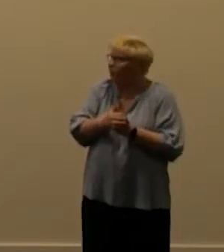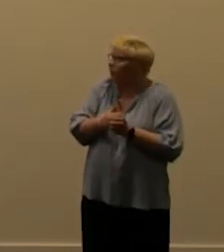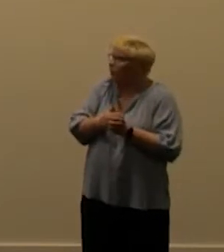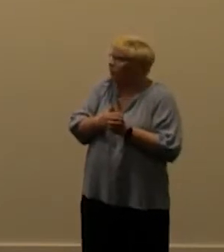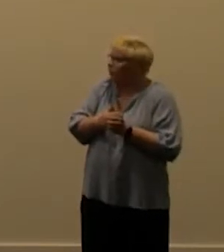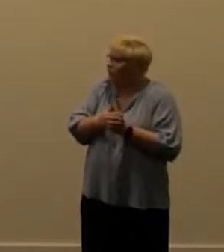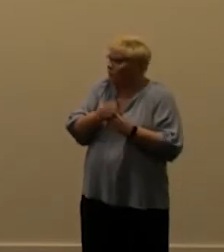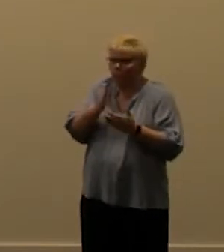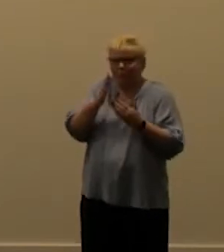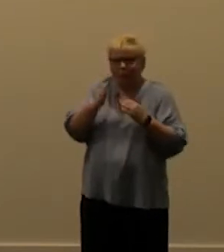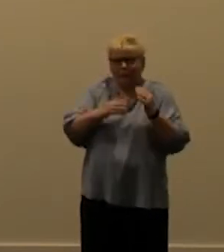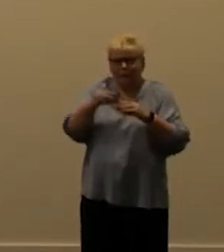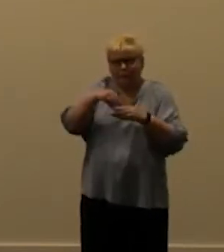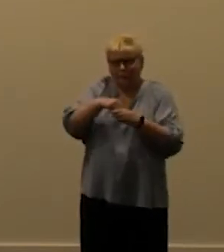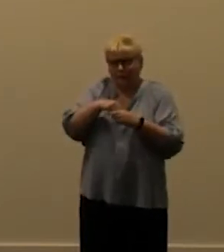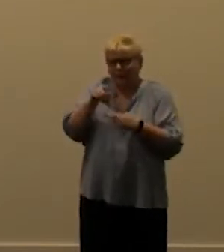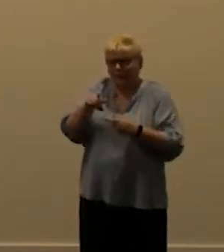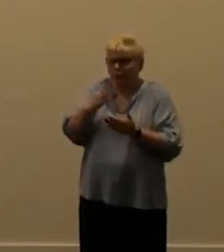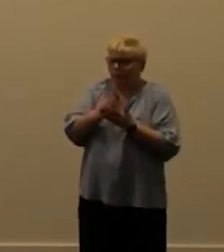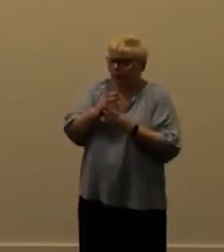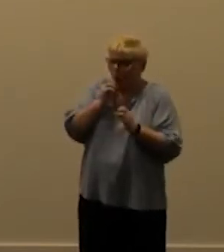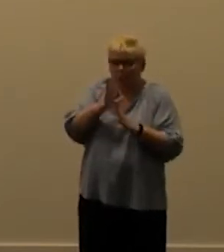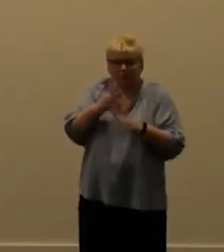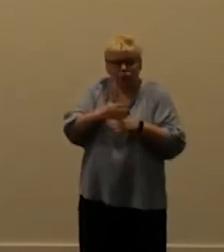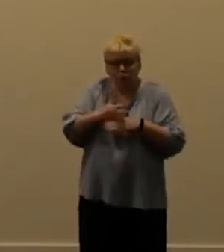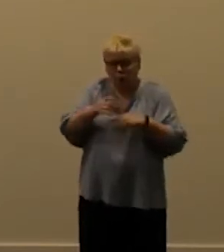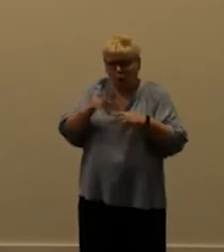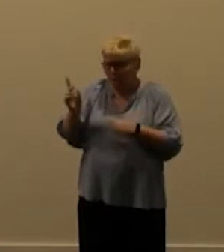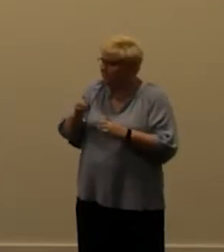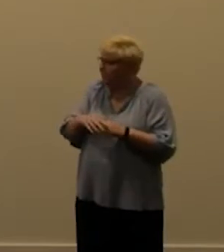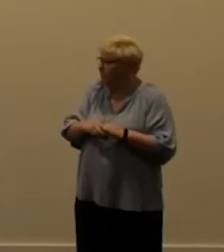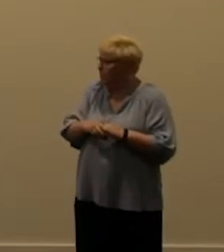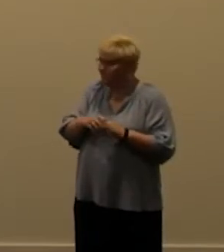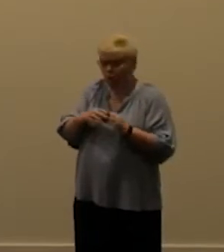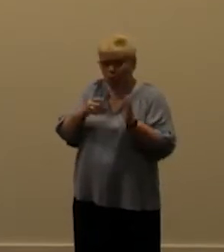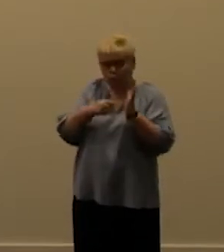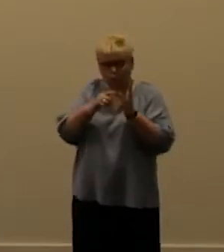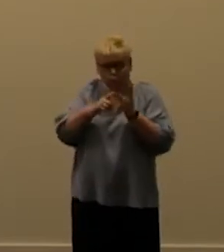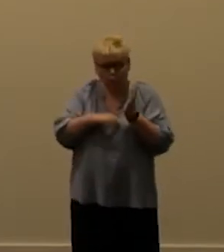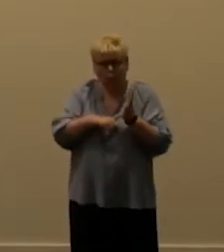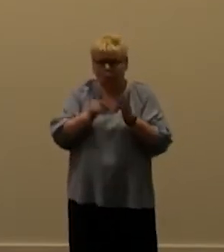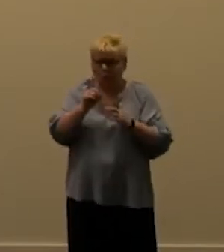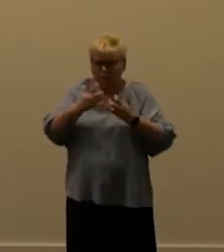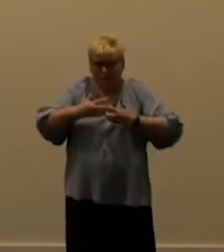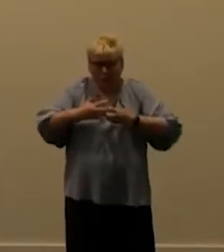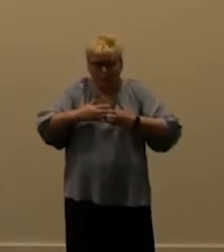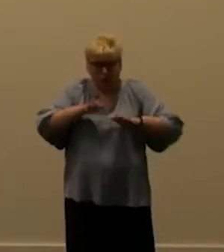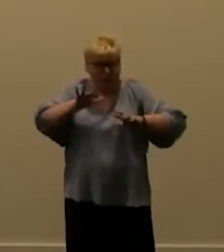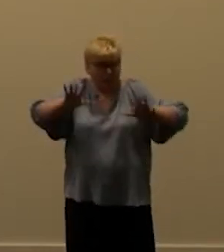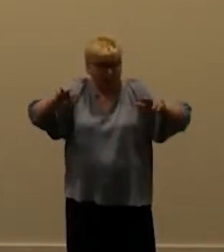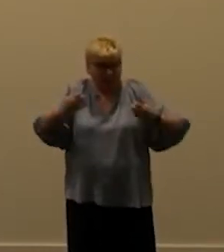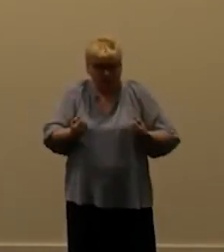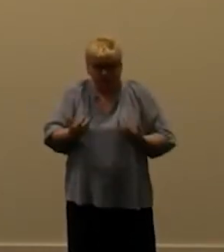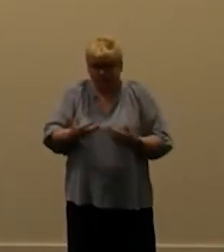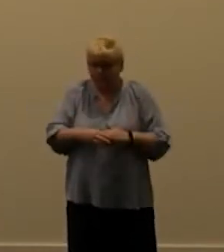at the M365 DSC team have done a real wonderful job here in terms of kind of the tool and technology they put out there. But the idea